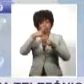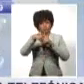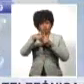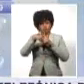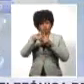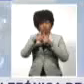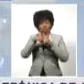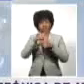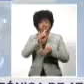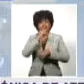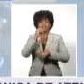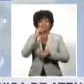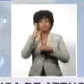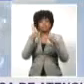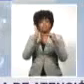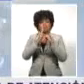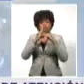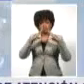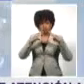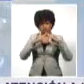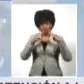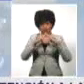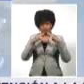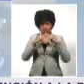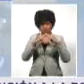16.6%, Santi Espíritus